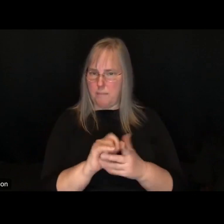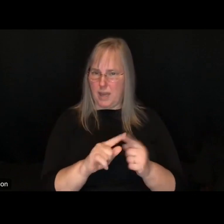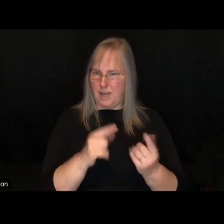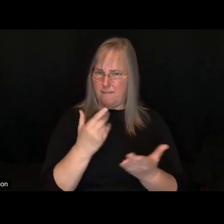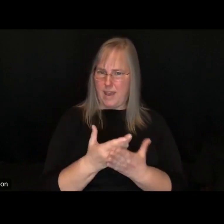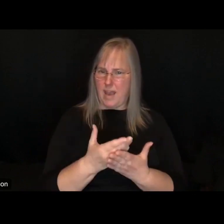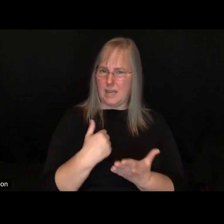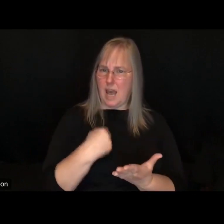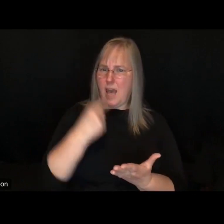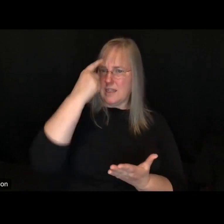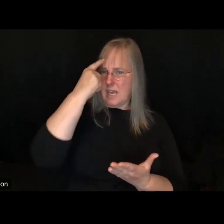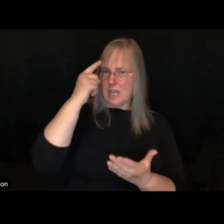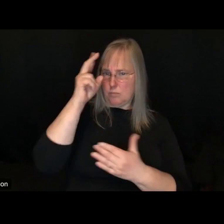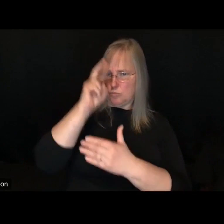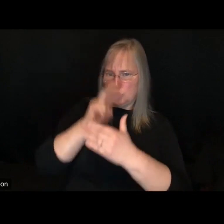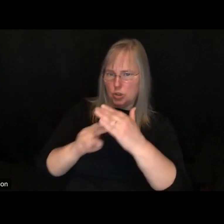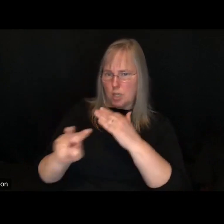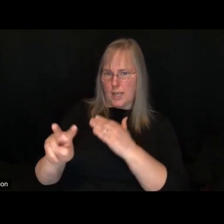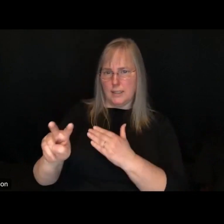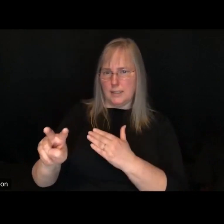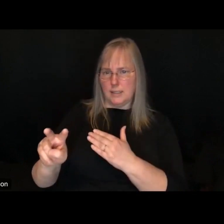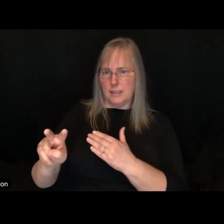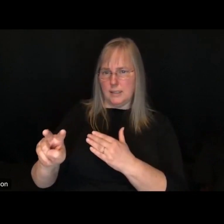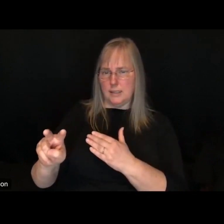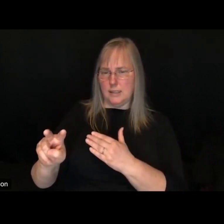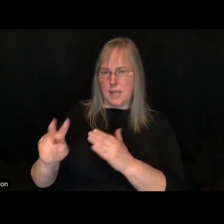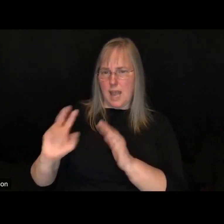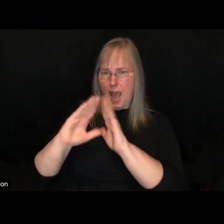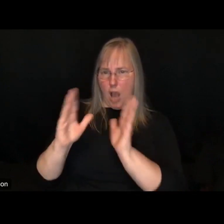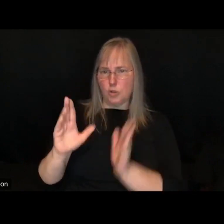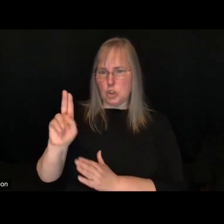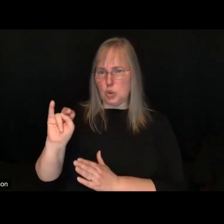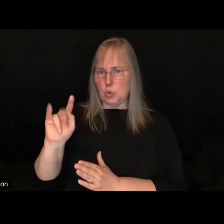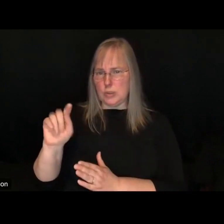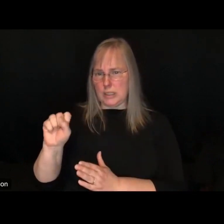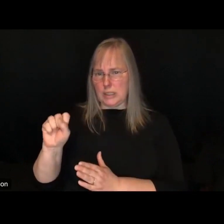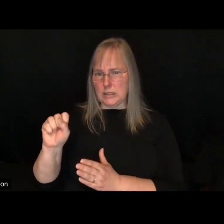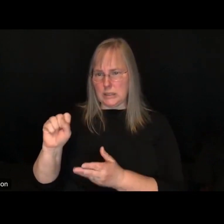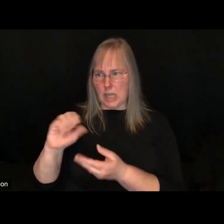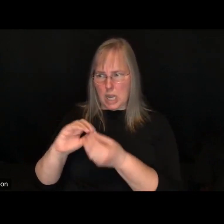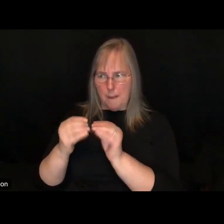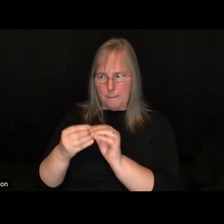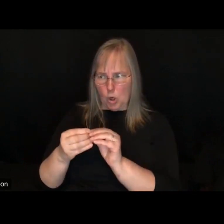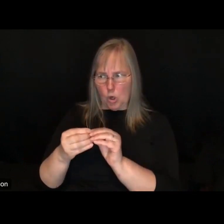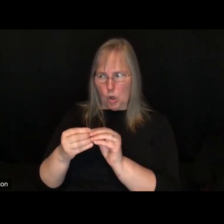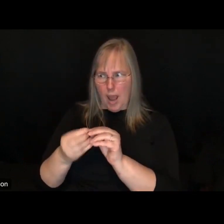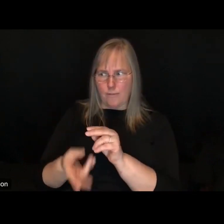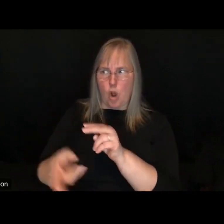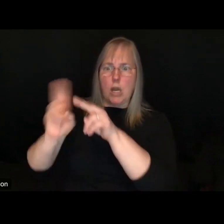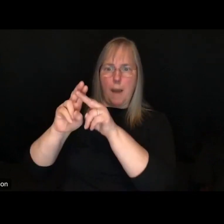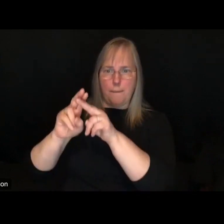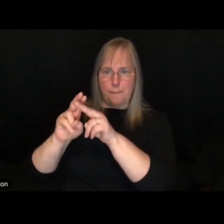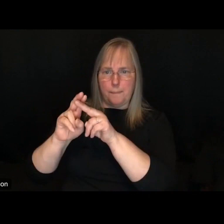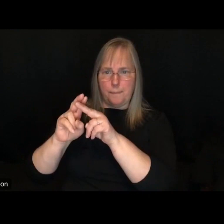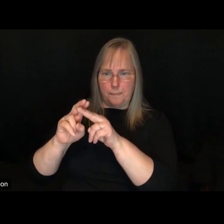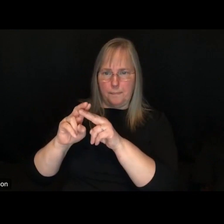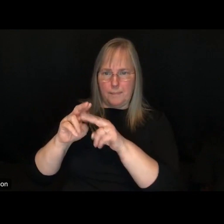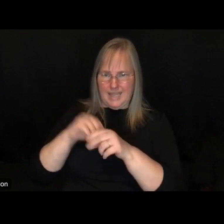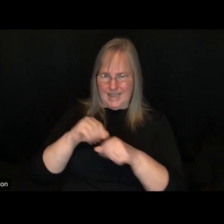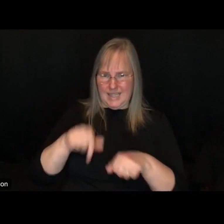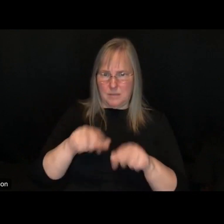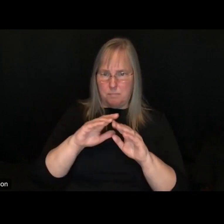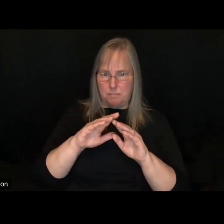I think the projected housing units have gone up pursuant to this plan. Is that because